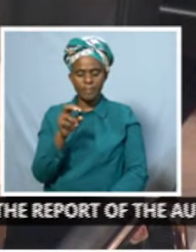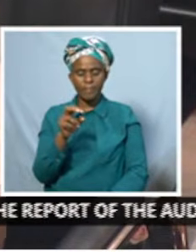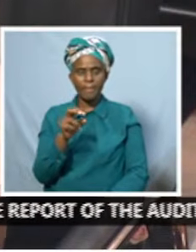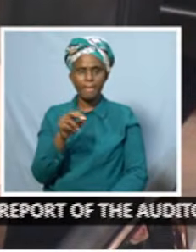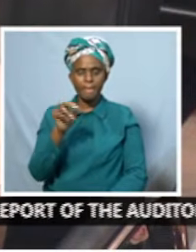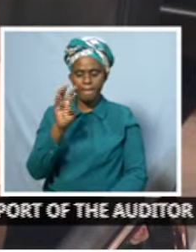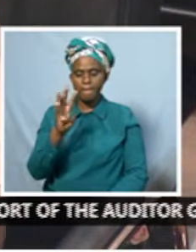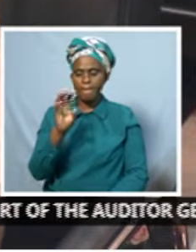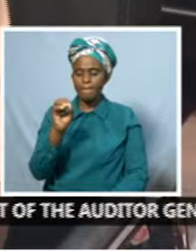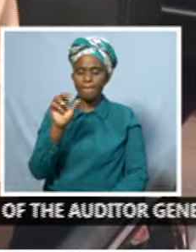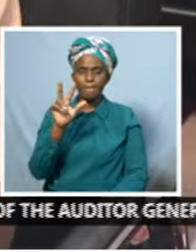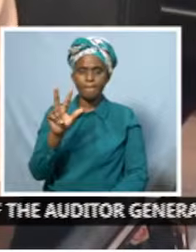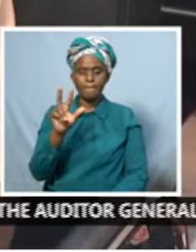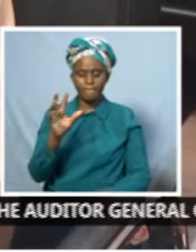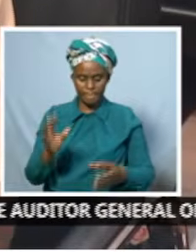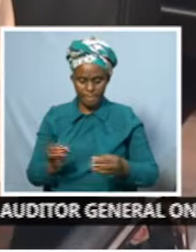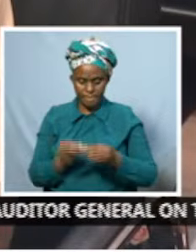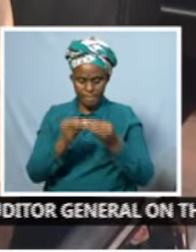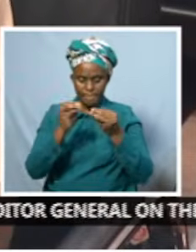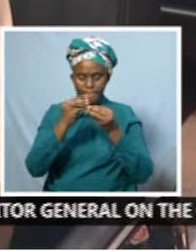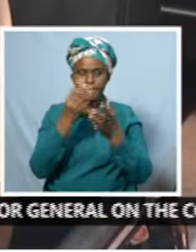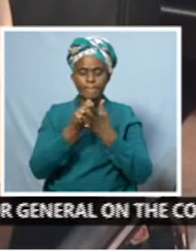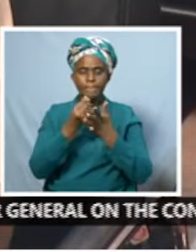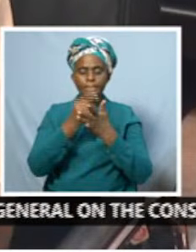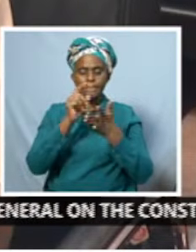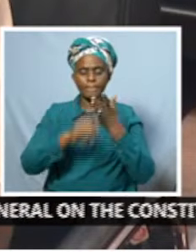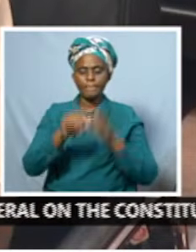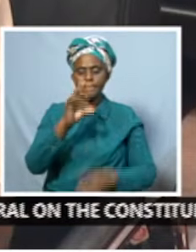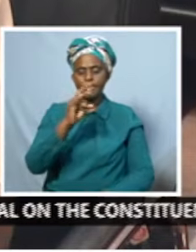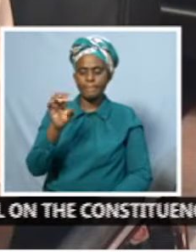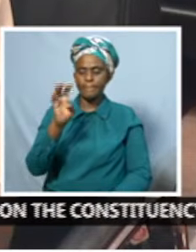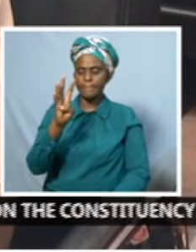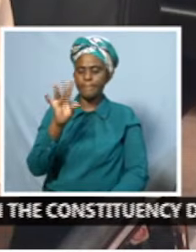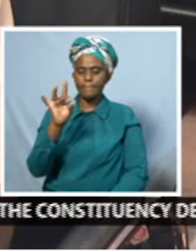216,403. The total contract sum was